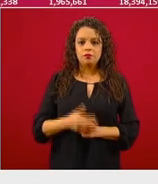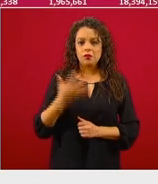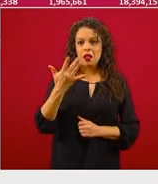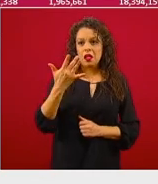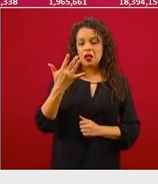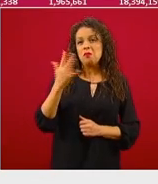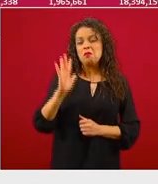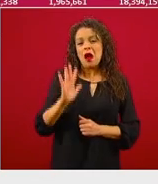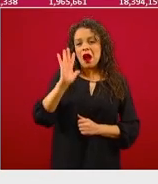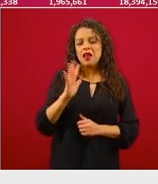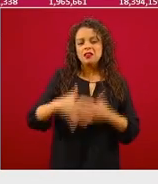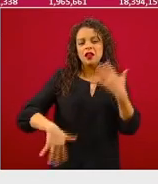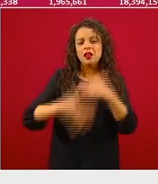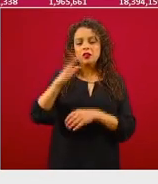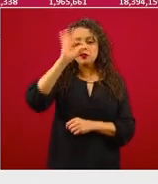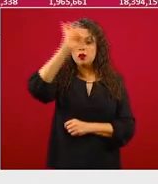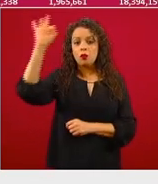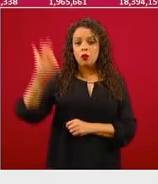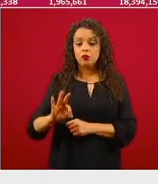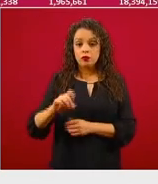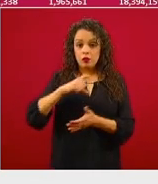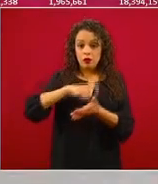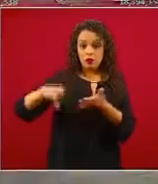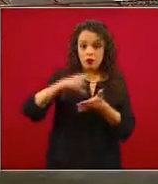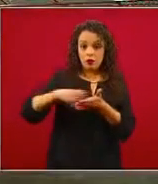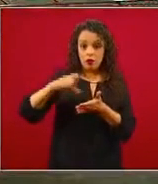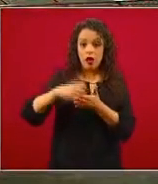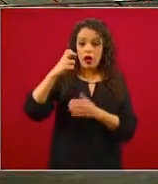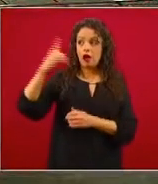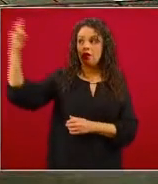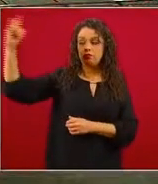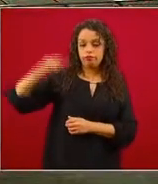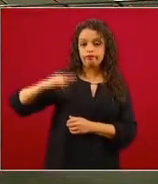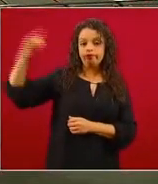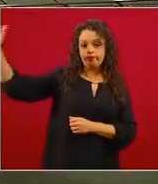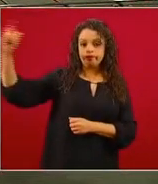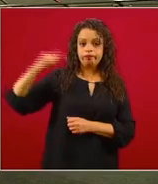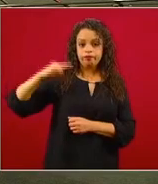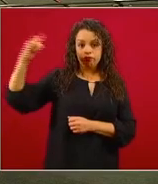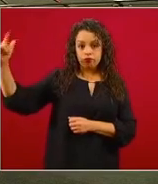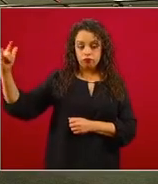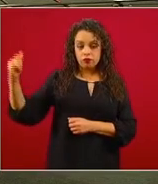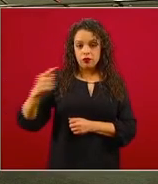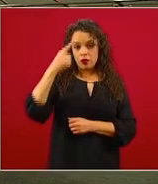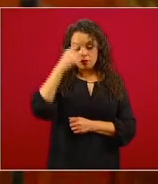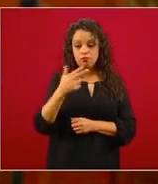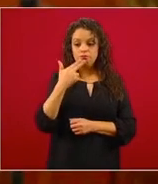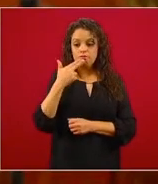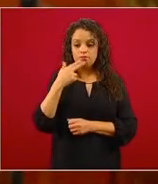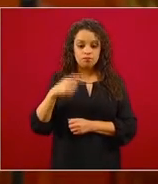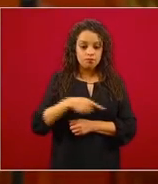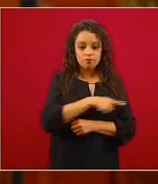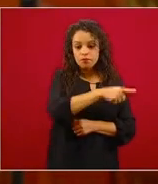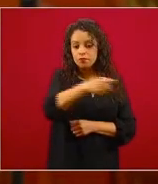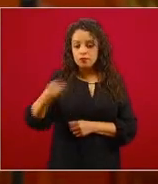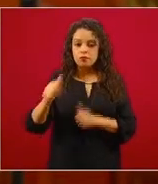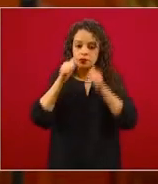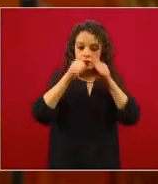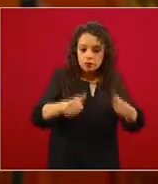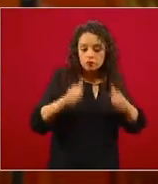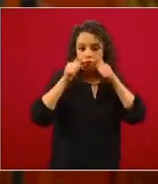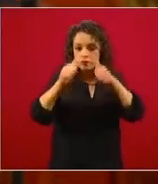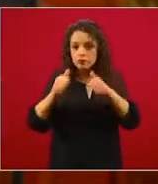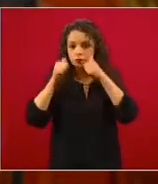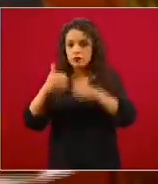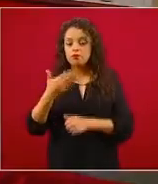brought 15% of all of the supplies that we have bought. And we want to get those supplies in our